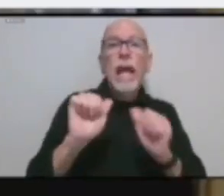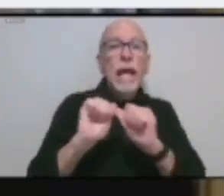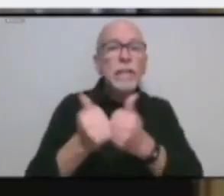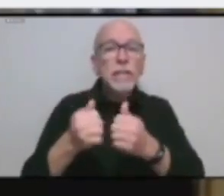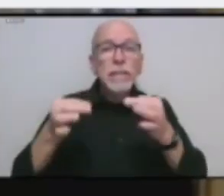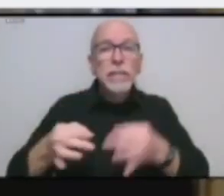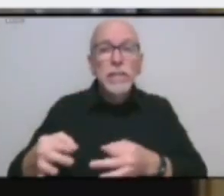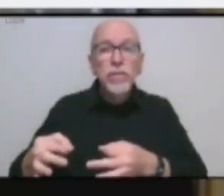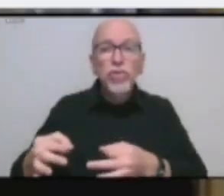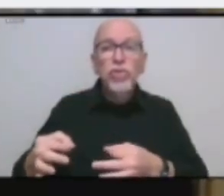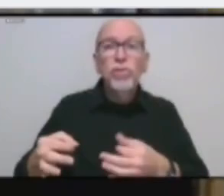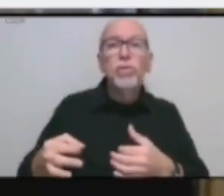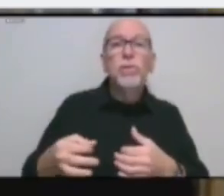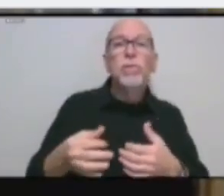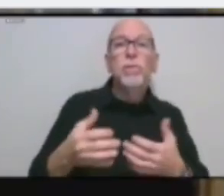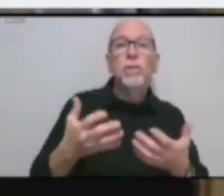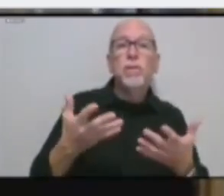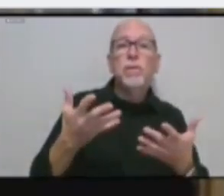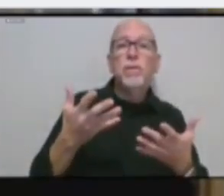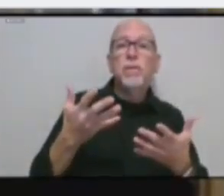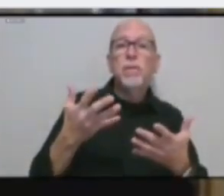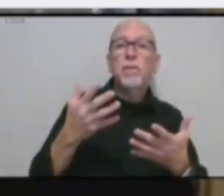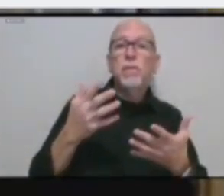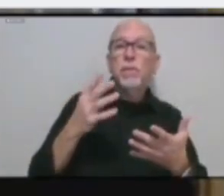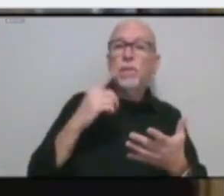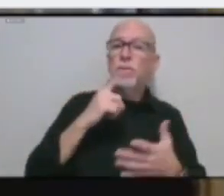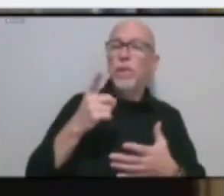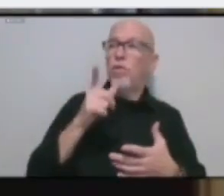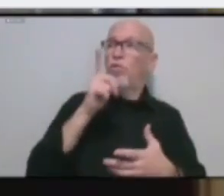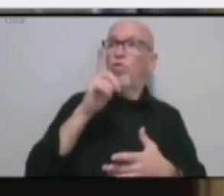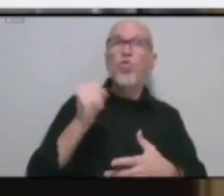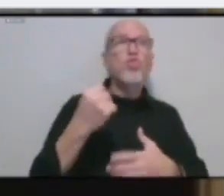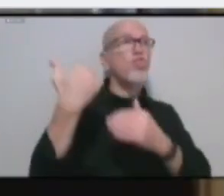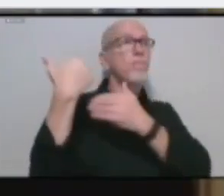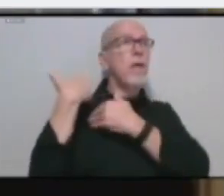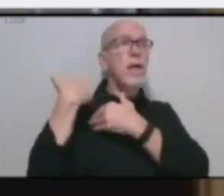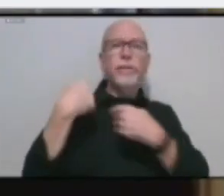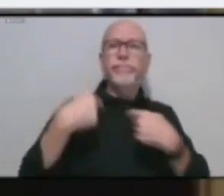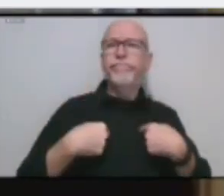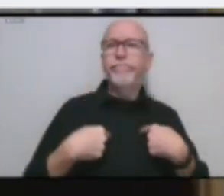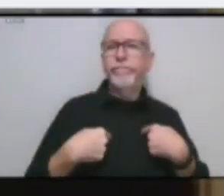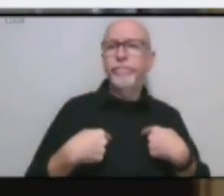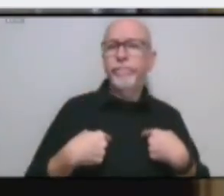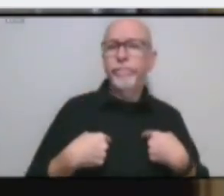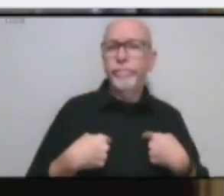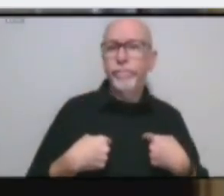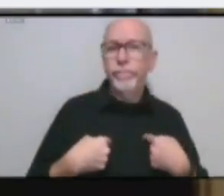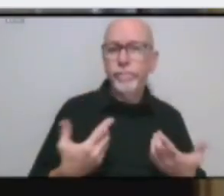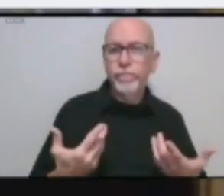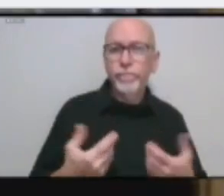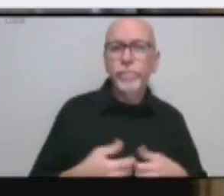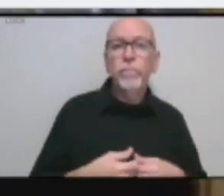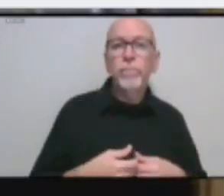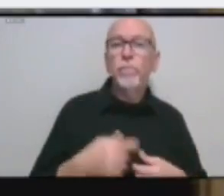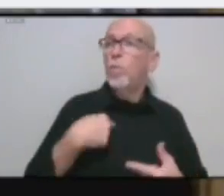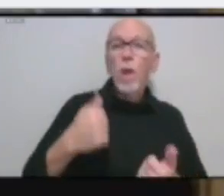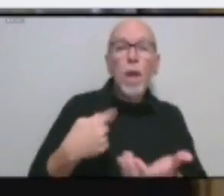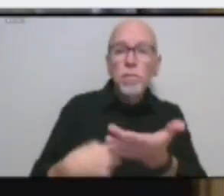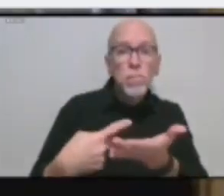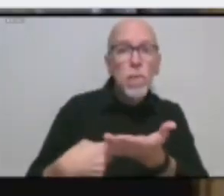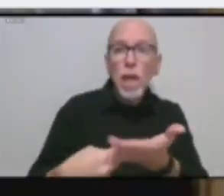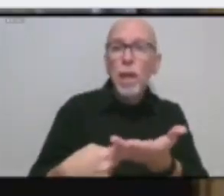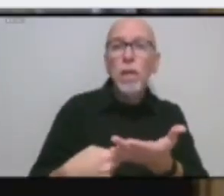decisions, that is, the buck stops on my desk, and that's my responsibility. And we can debate it, and we